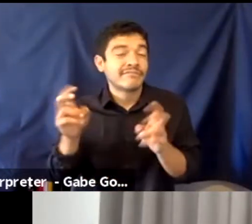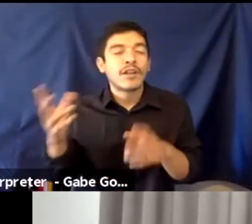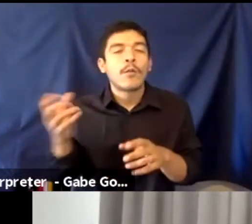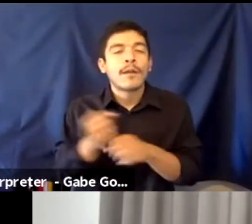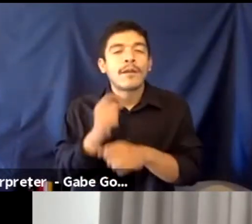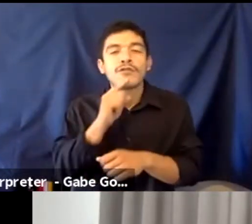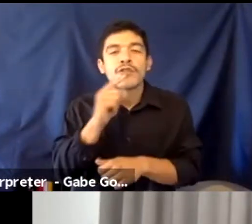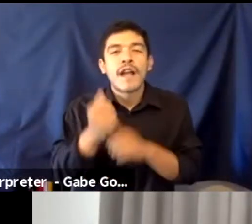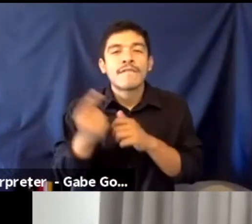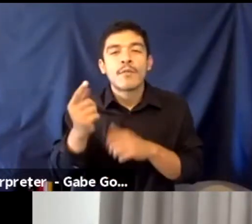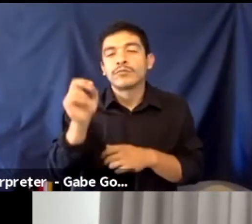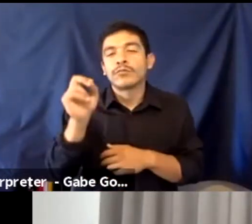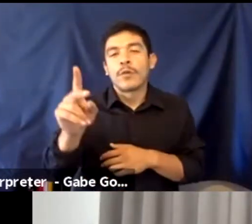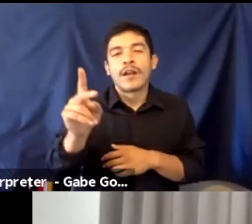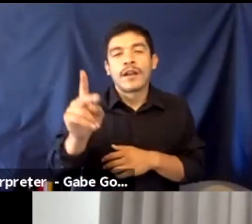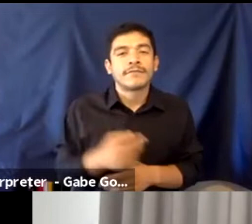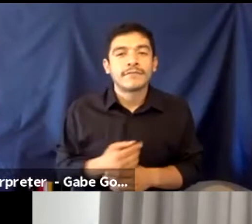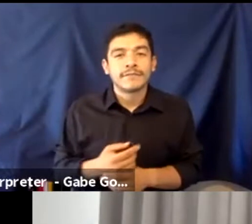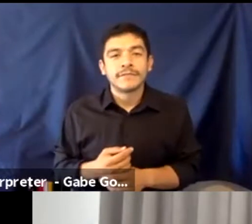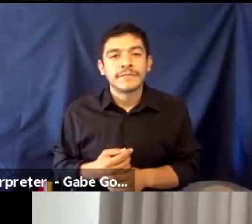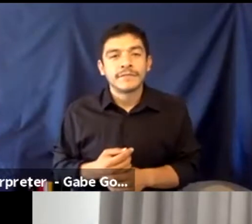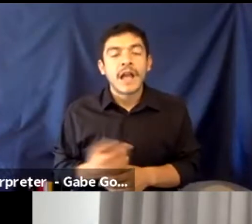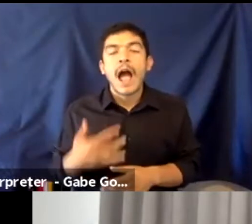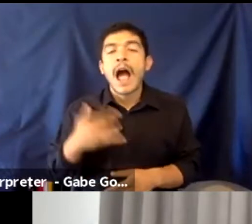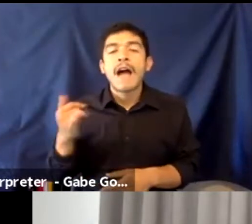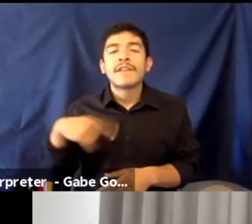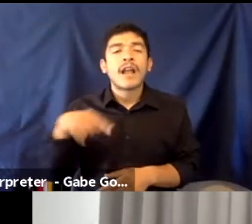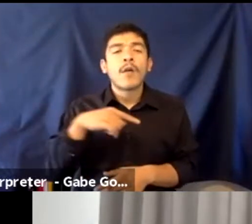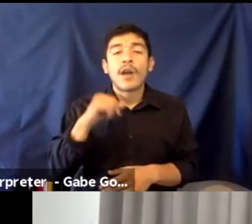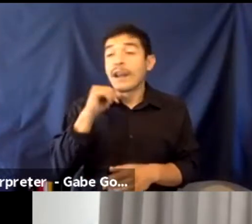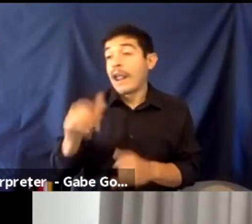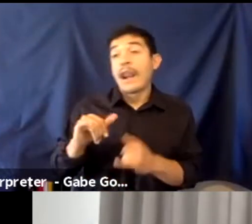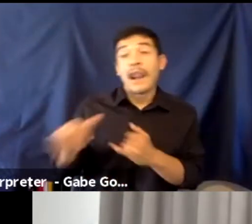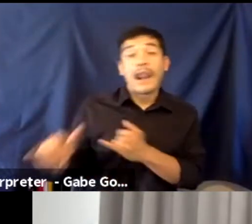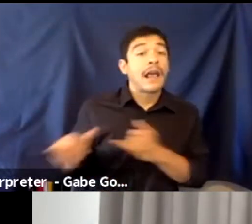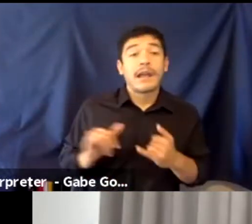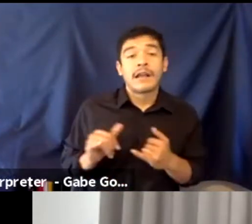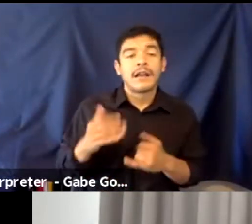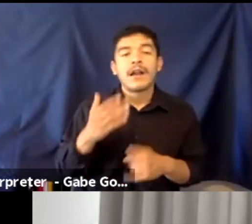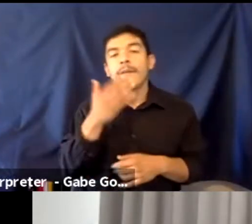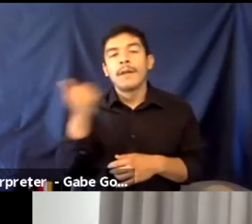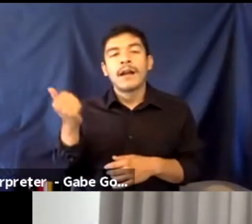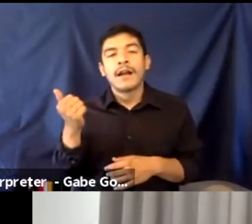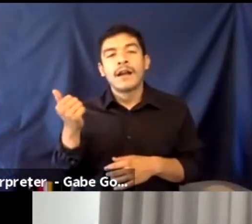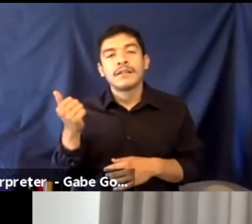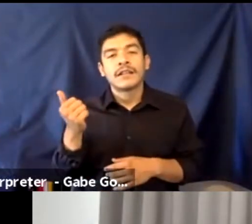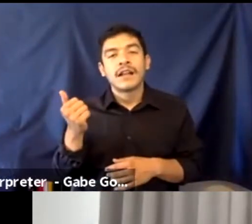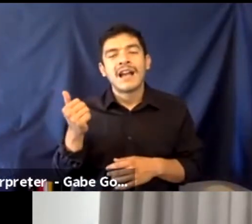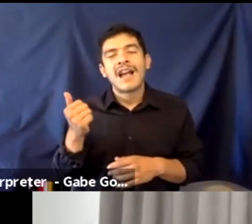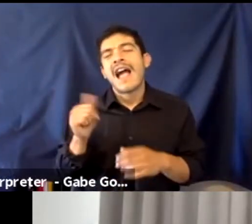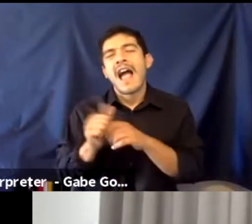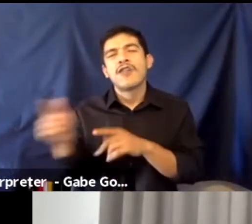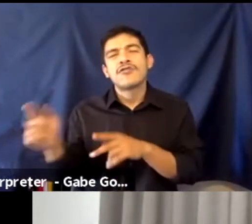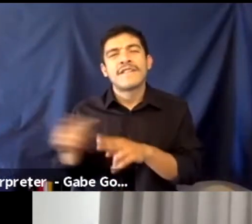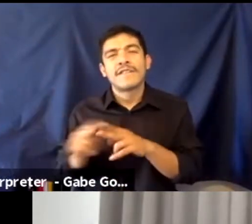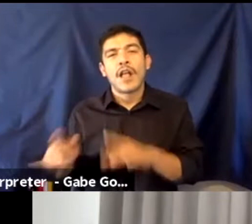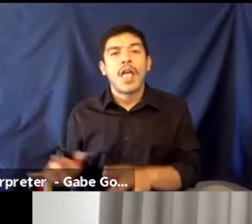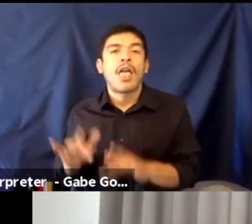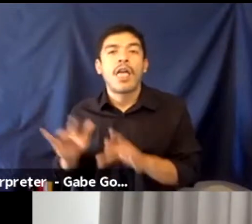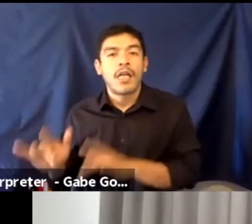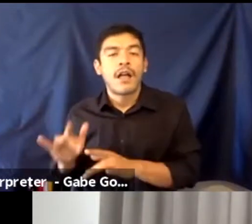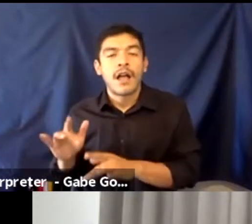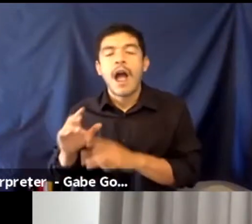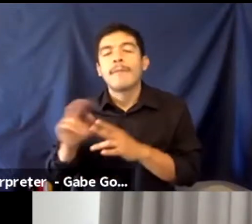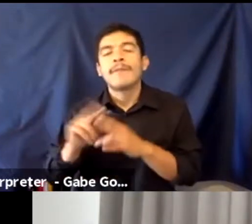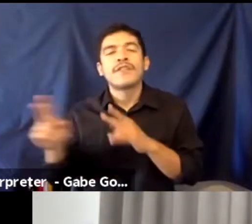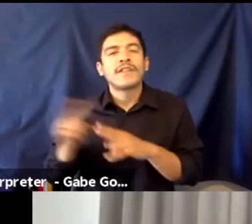sure everyone was okay. And I feel like we're the most unalike because of how really cautious she was. And I'm more out there.